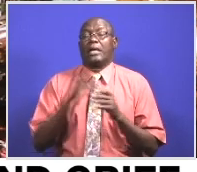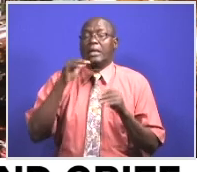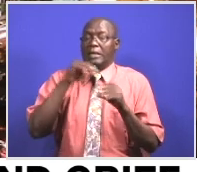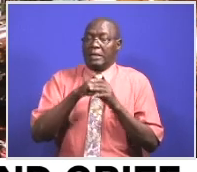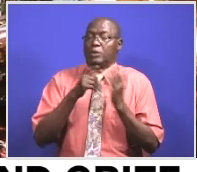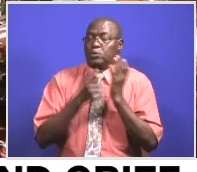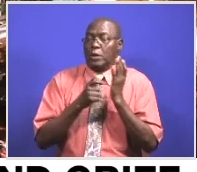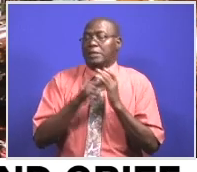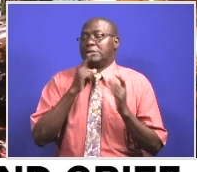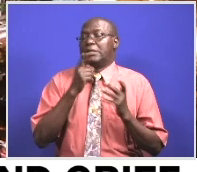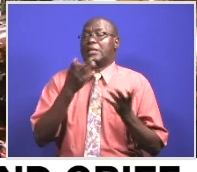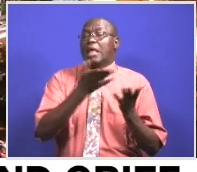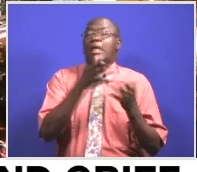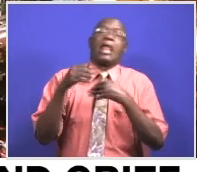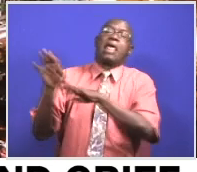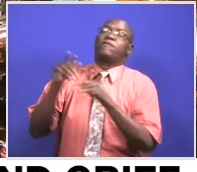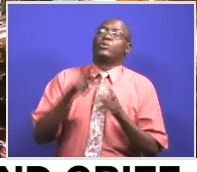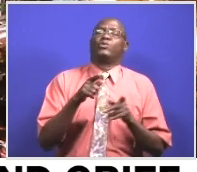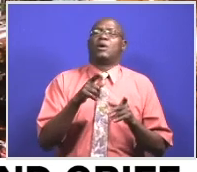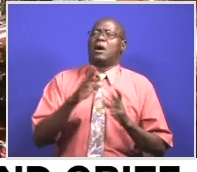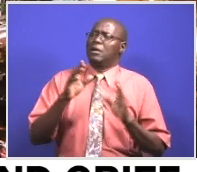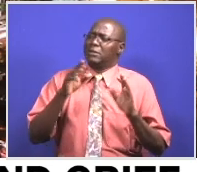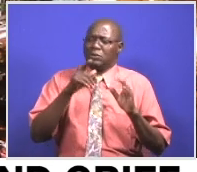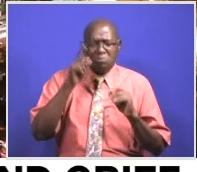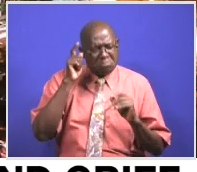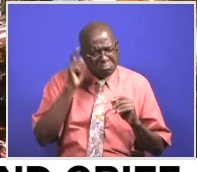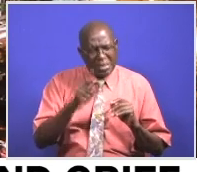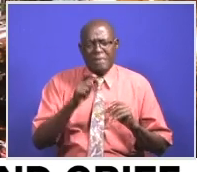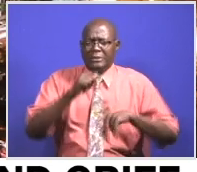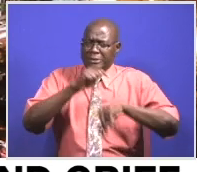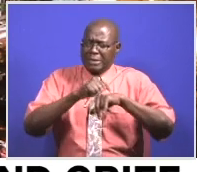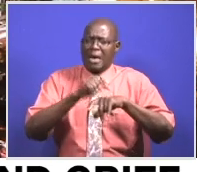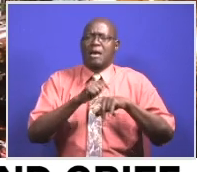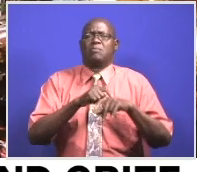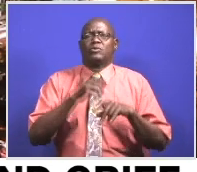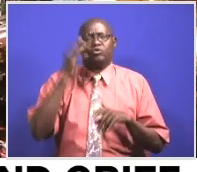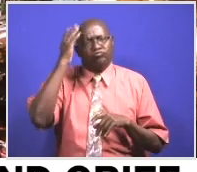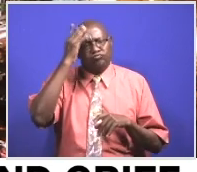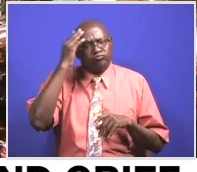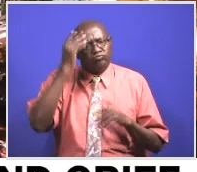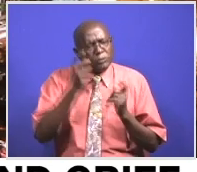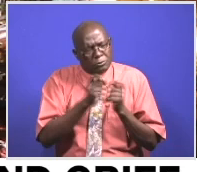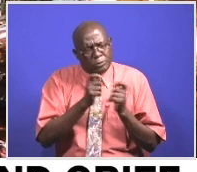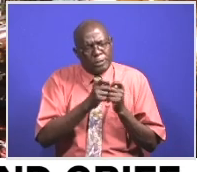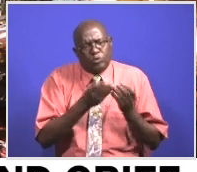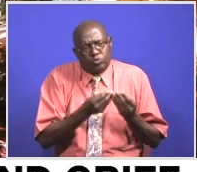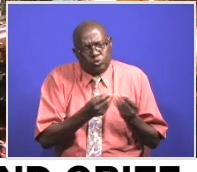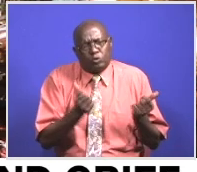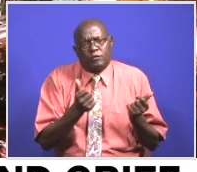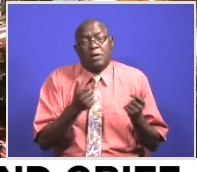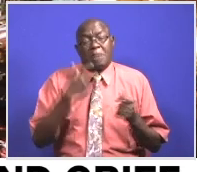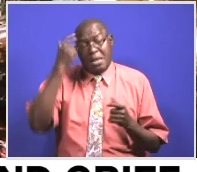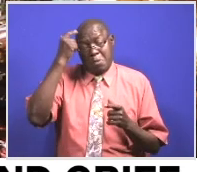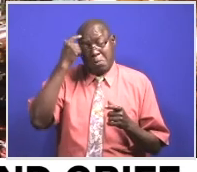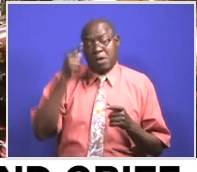please take time to grieve. Take time to face that pain. I remember after that, when I break up with my ex,